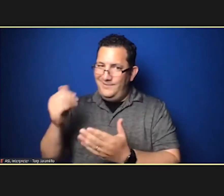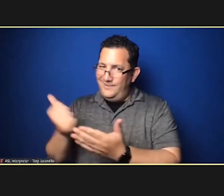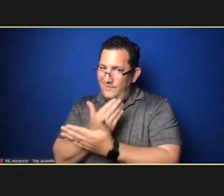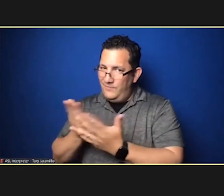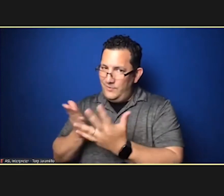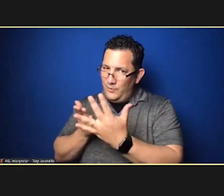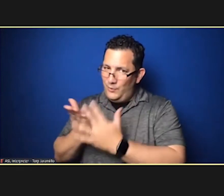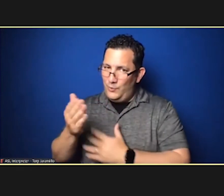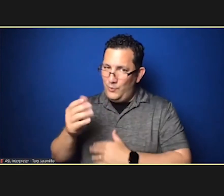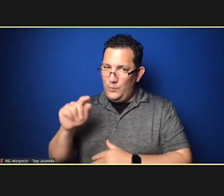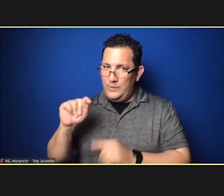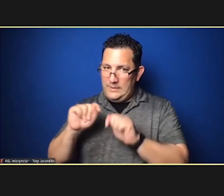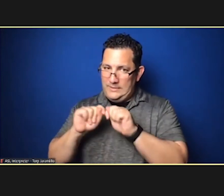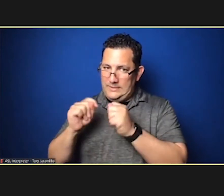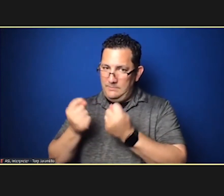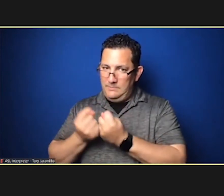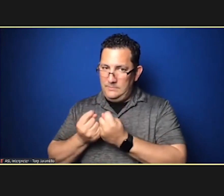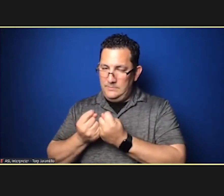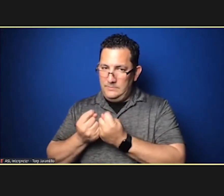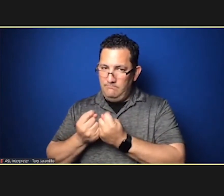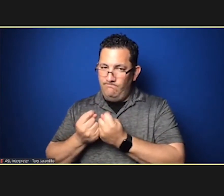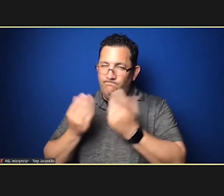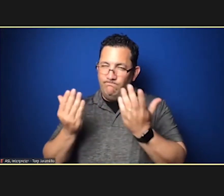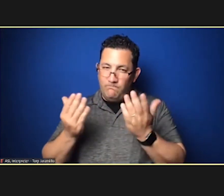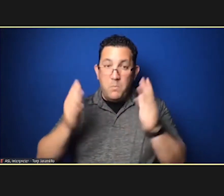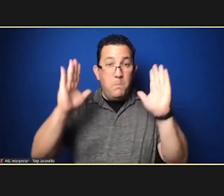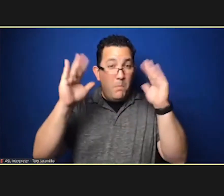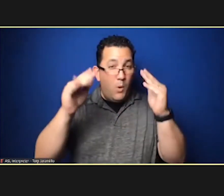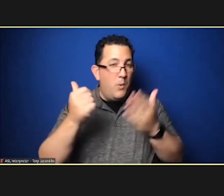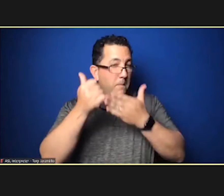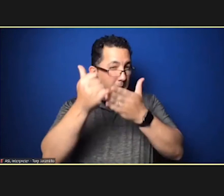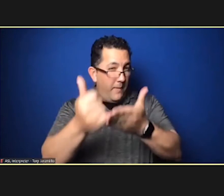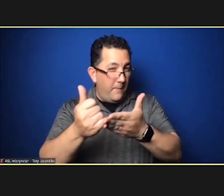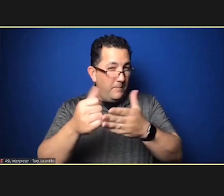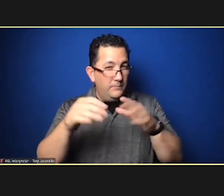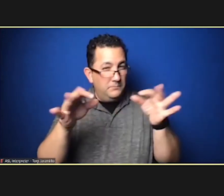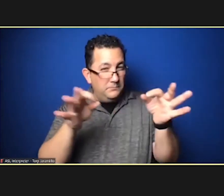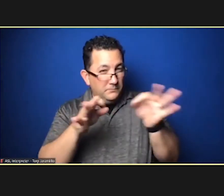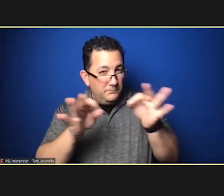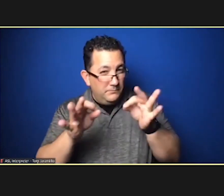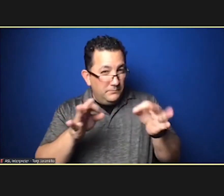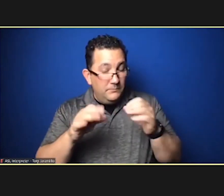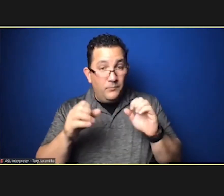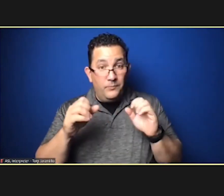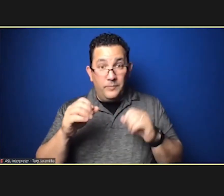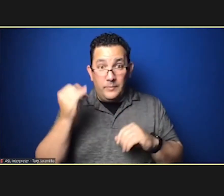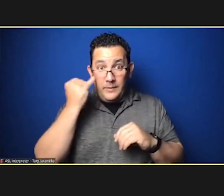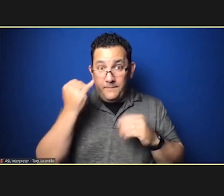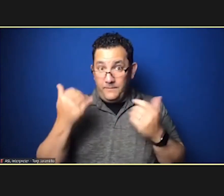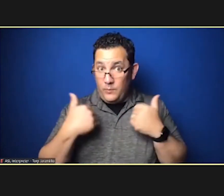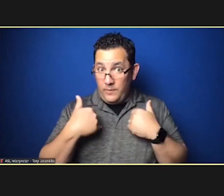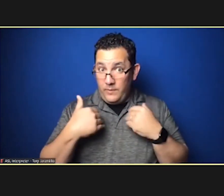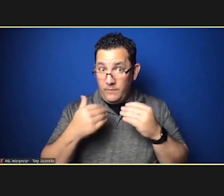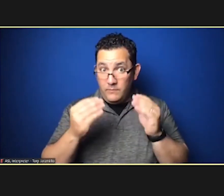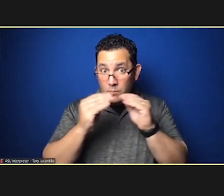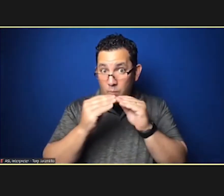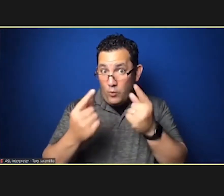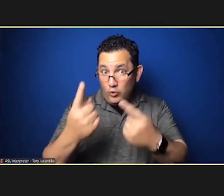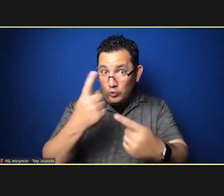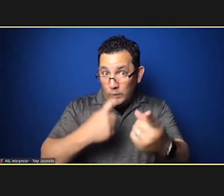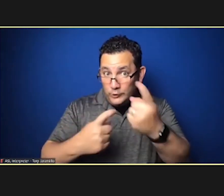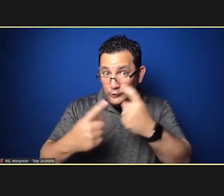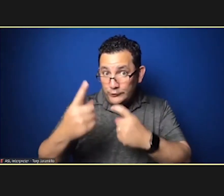So again, hope that this has been helpful for you. And if you have